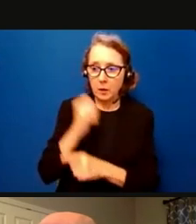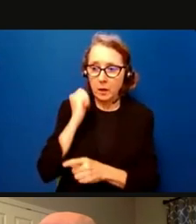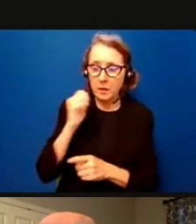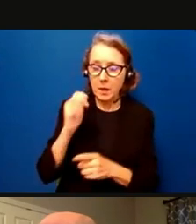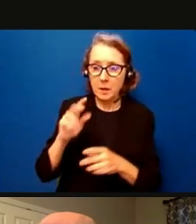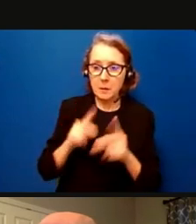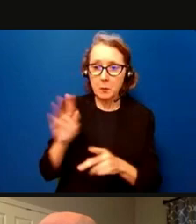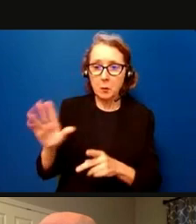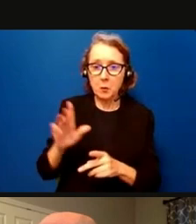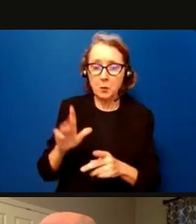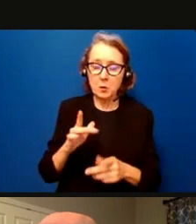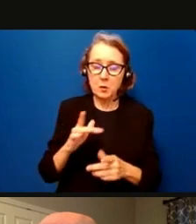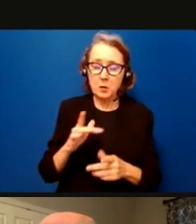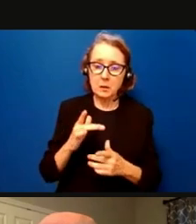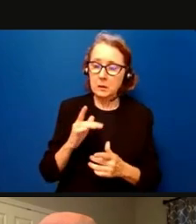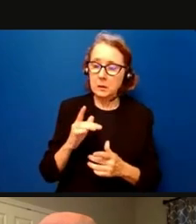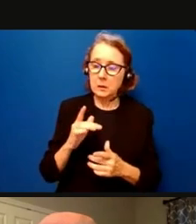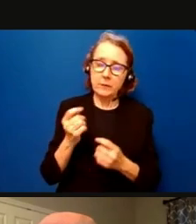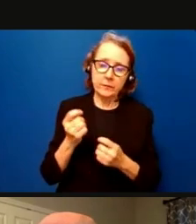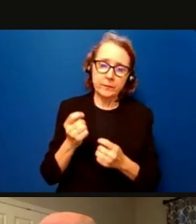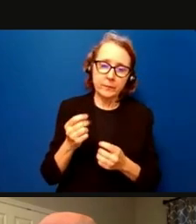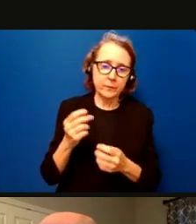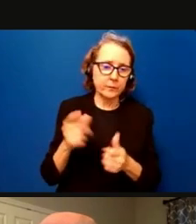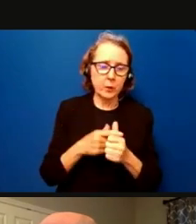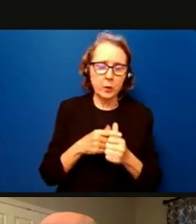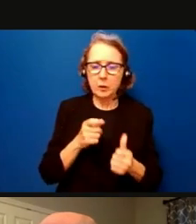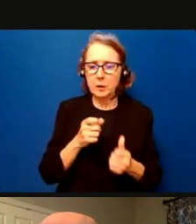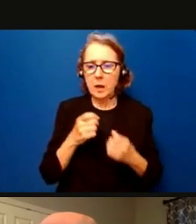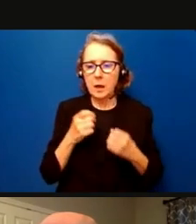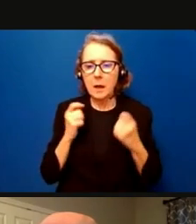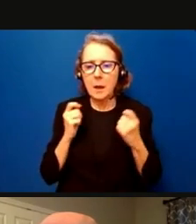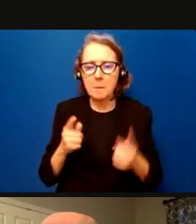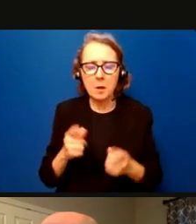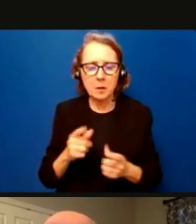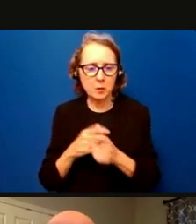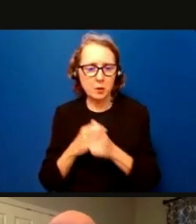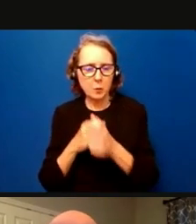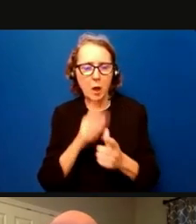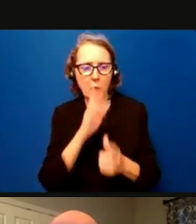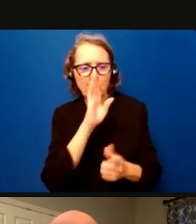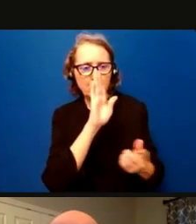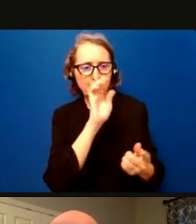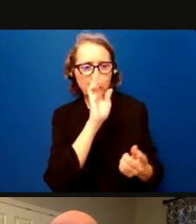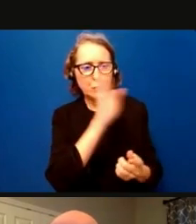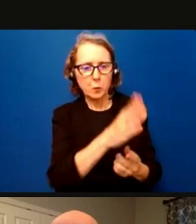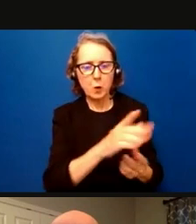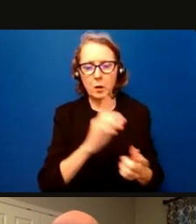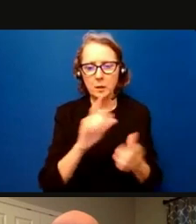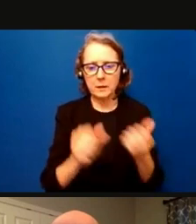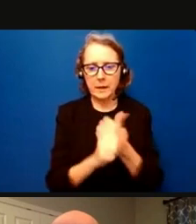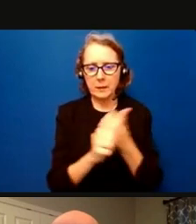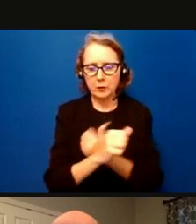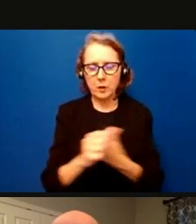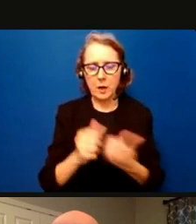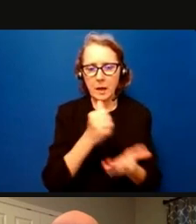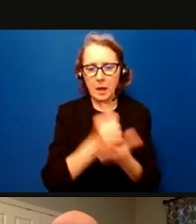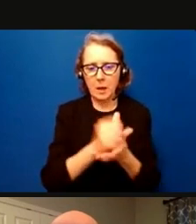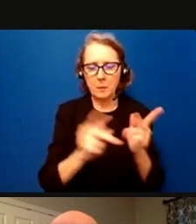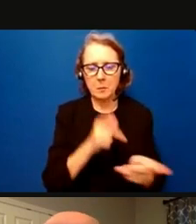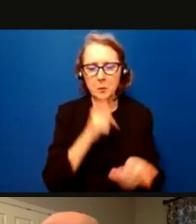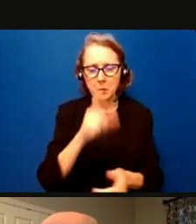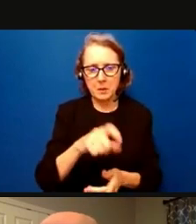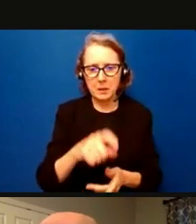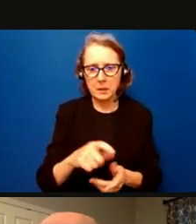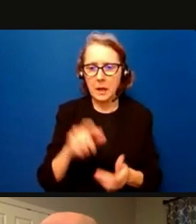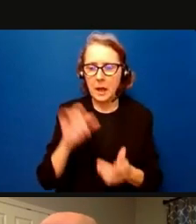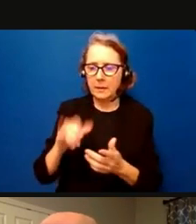whose instinct was to run toward untold danger to help those in need. And whereas the sacrifices made by people on that horrific day remain etched